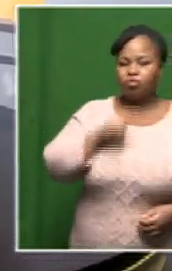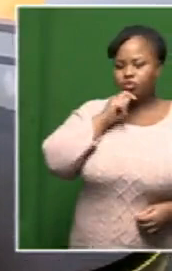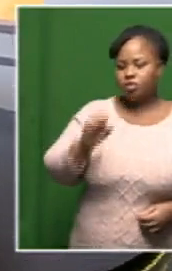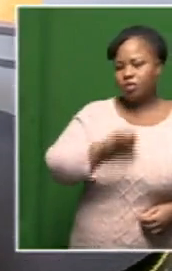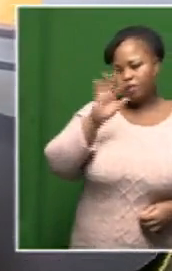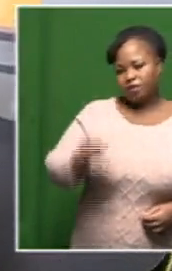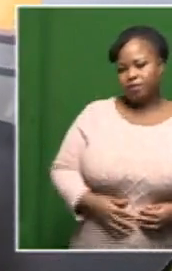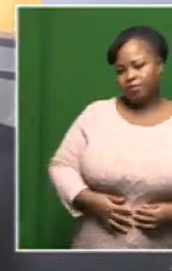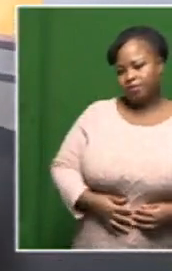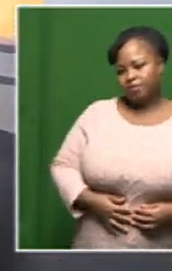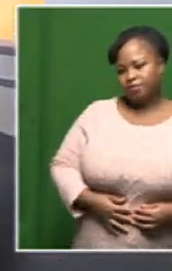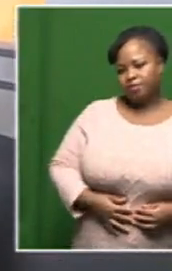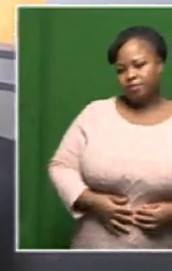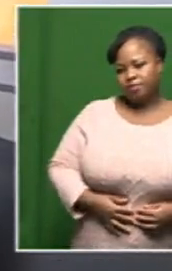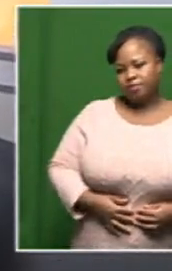So yeah.